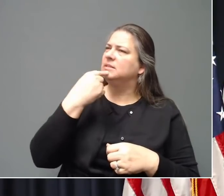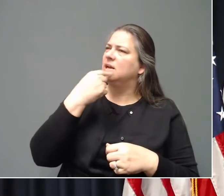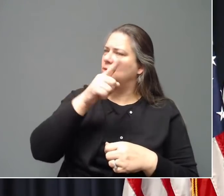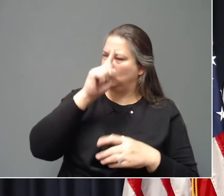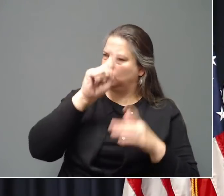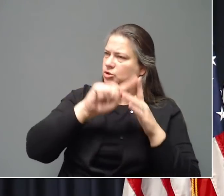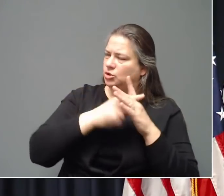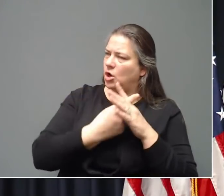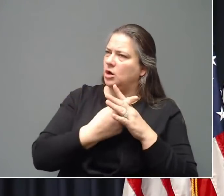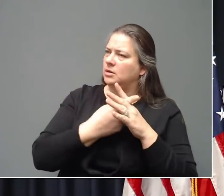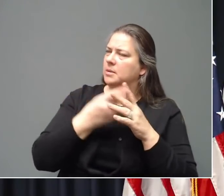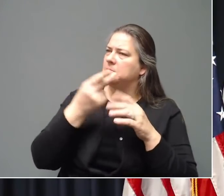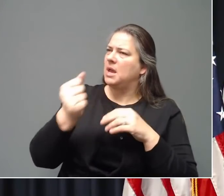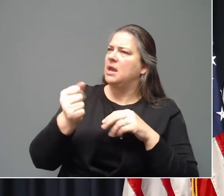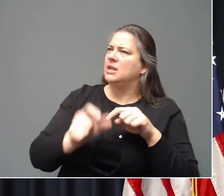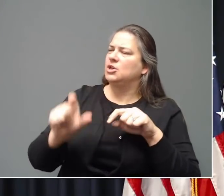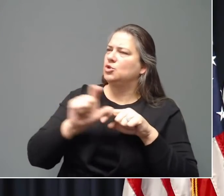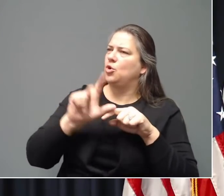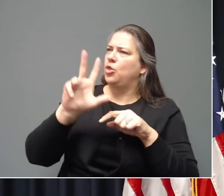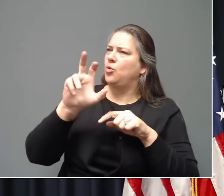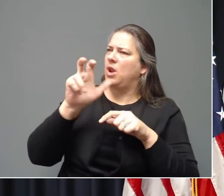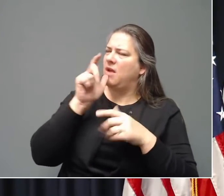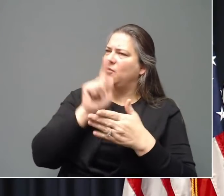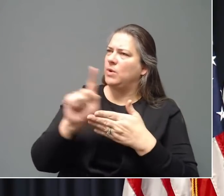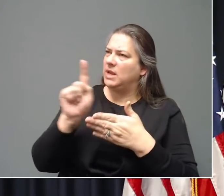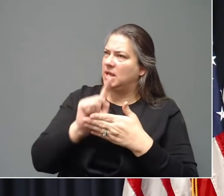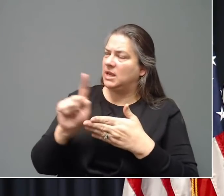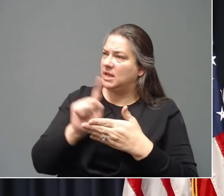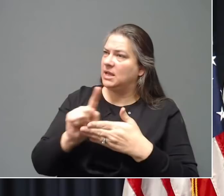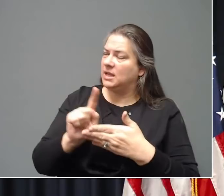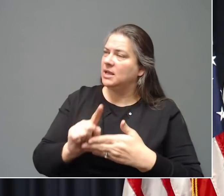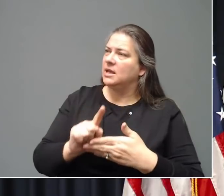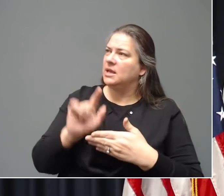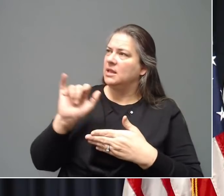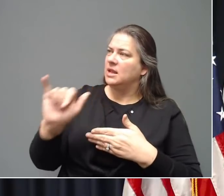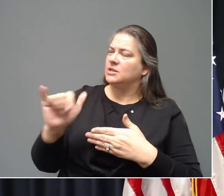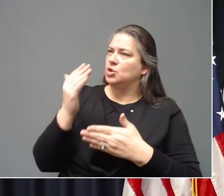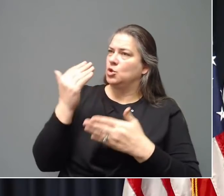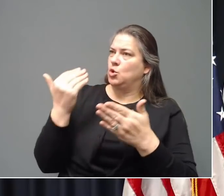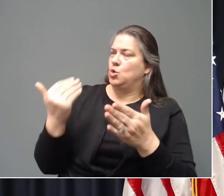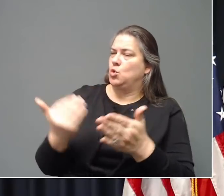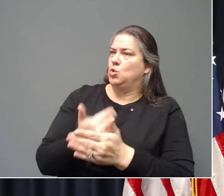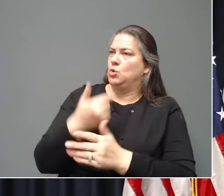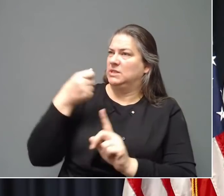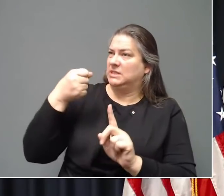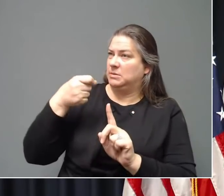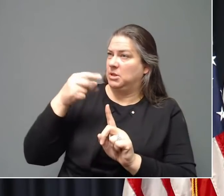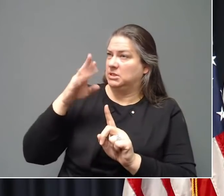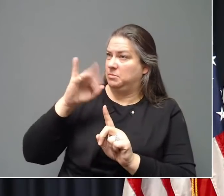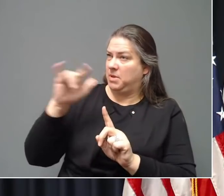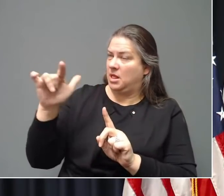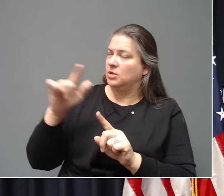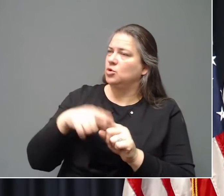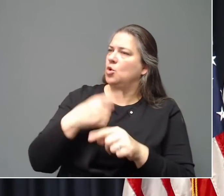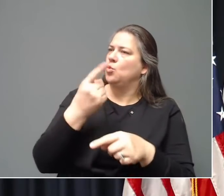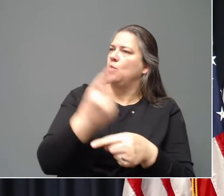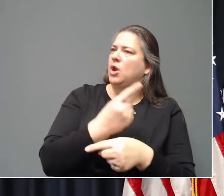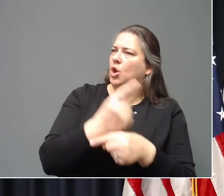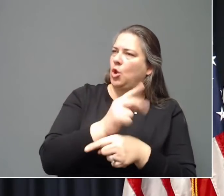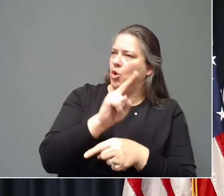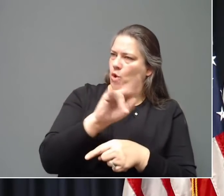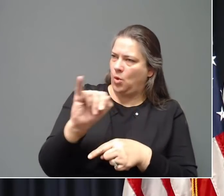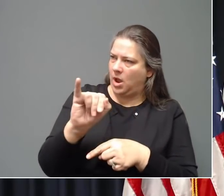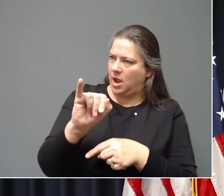additional $300 a week that's part of the new stimulus bill to regular UI claimants on